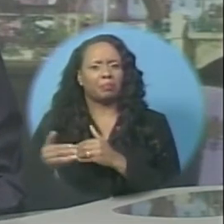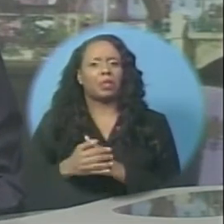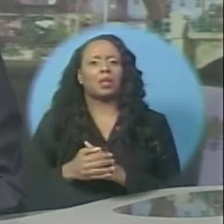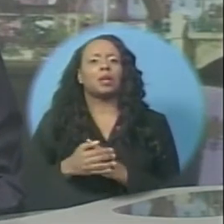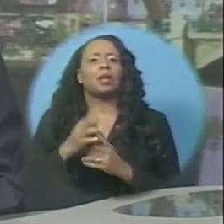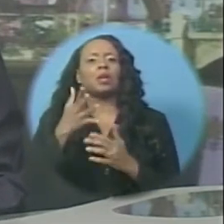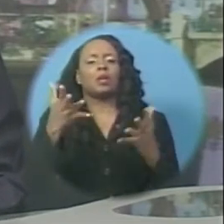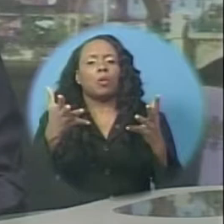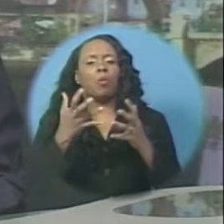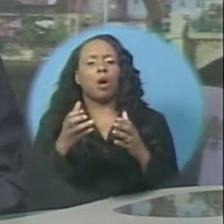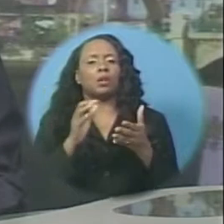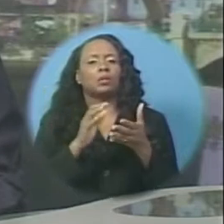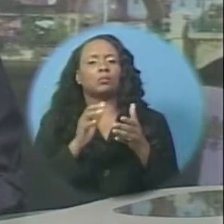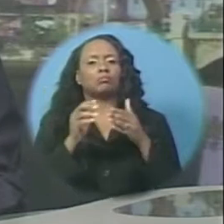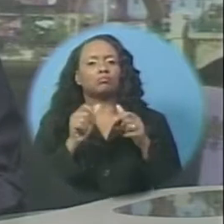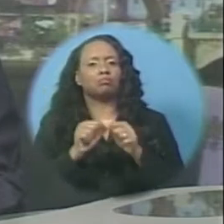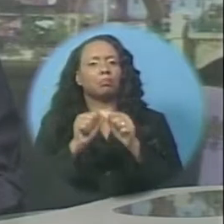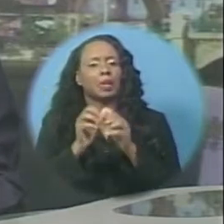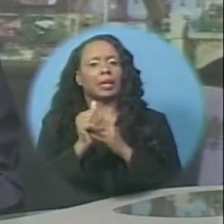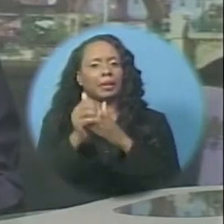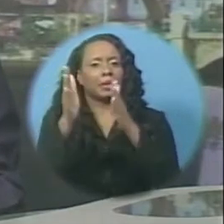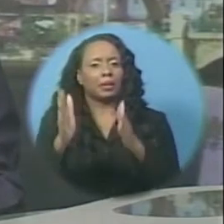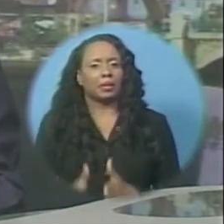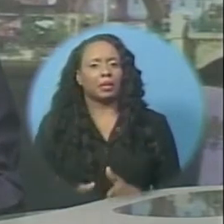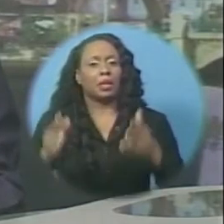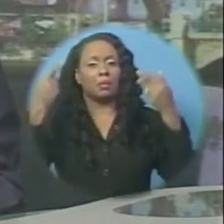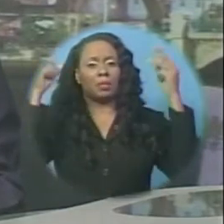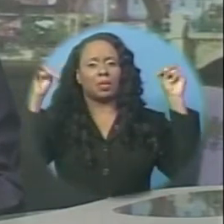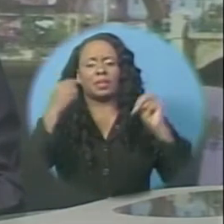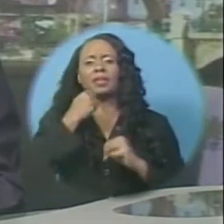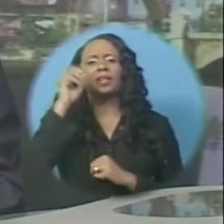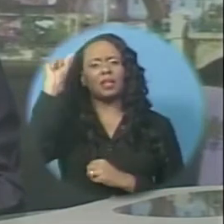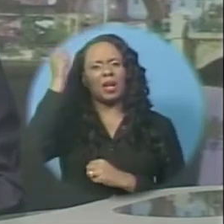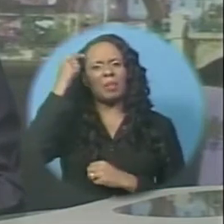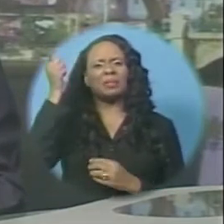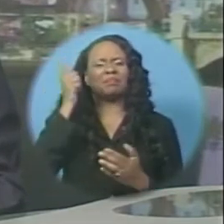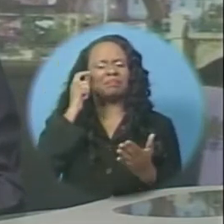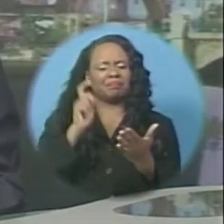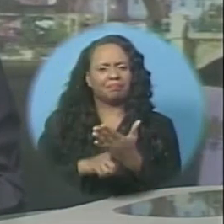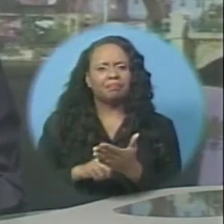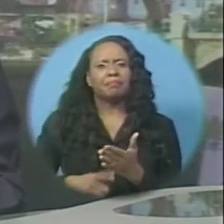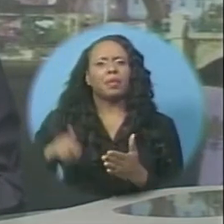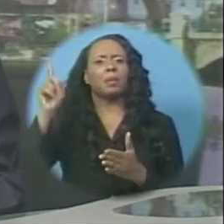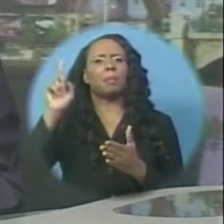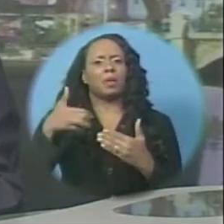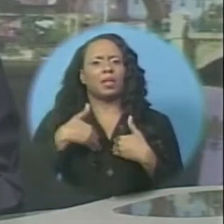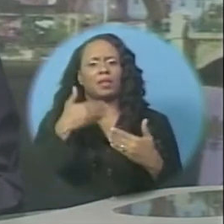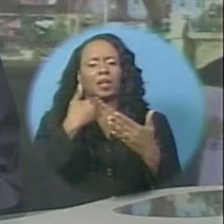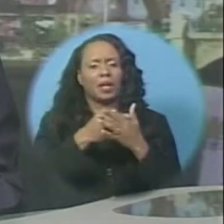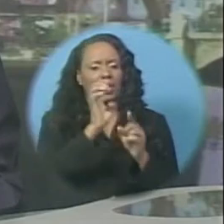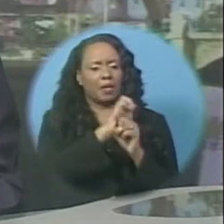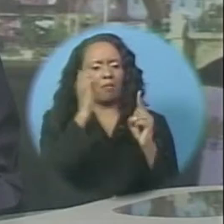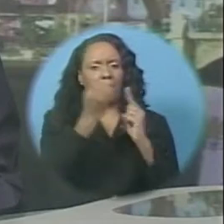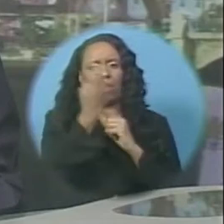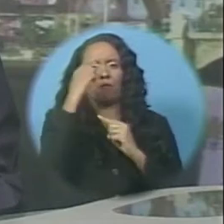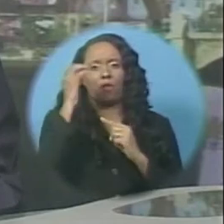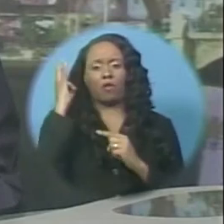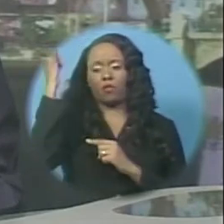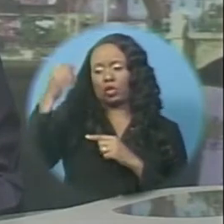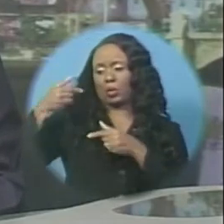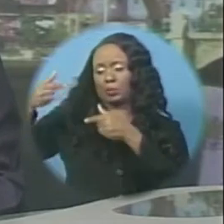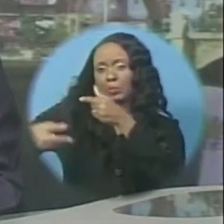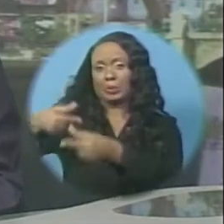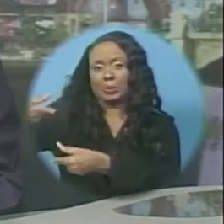remains a leader. Prime Minister Stewart says government recognizes that it must pass on a sustainable environment to future